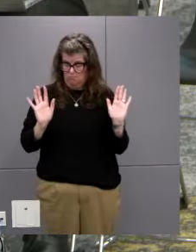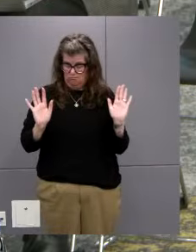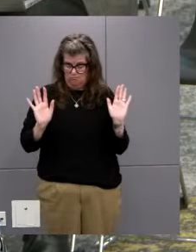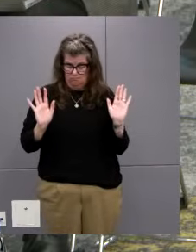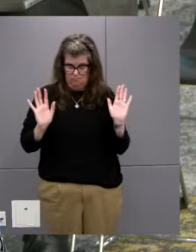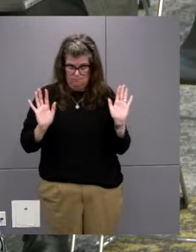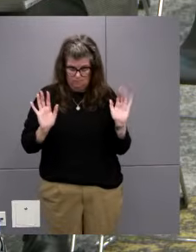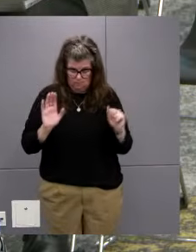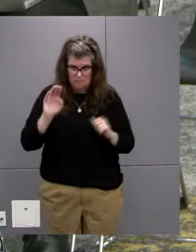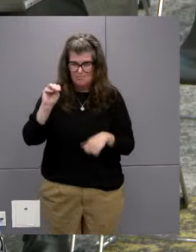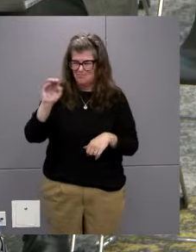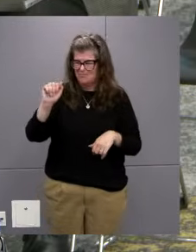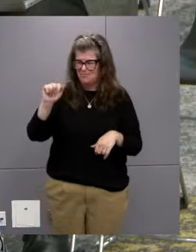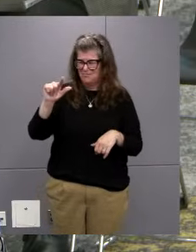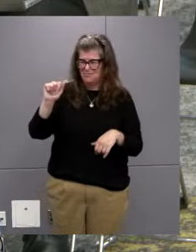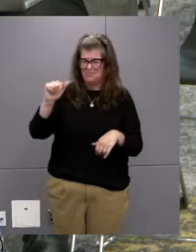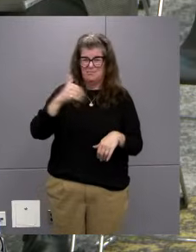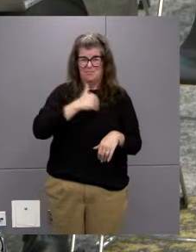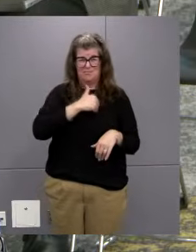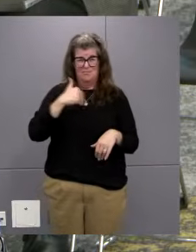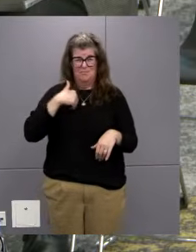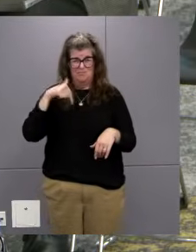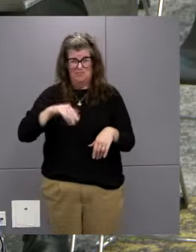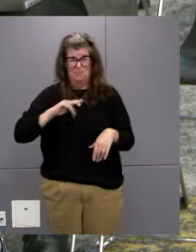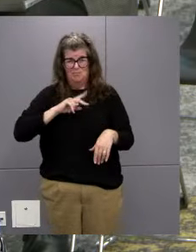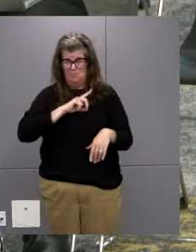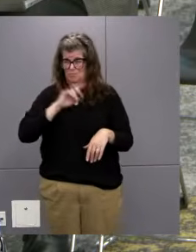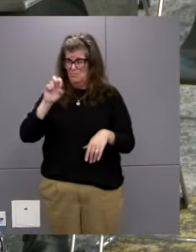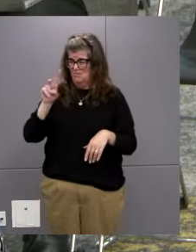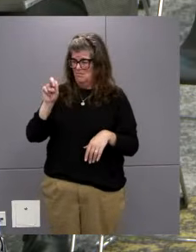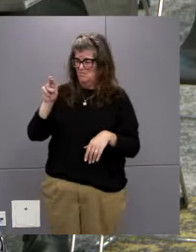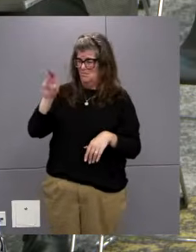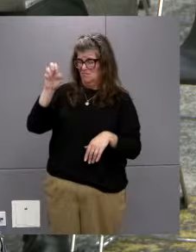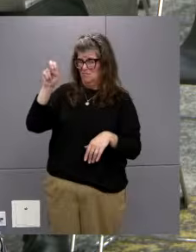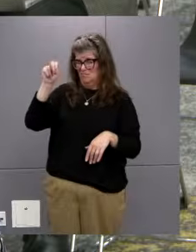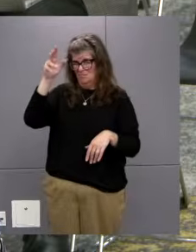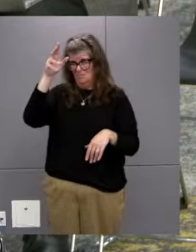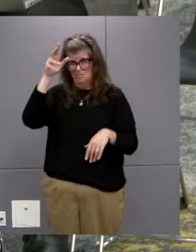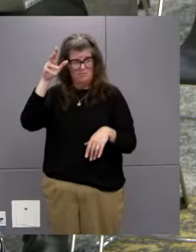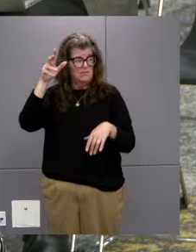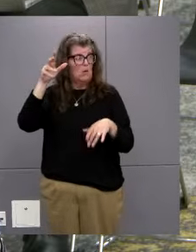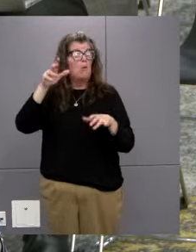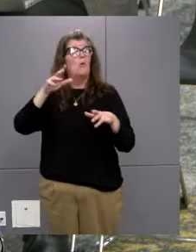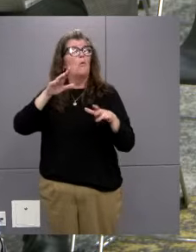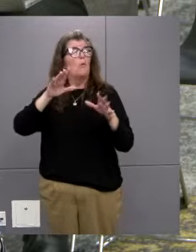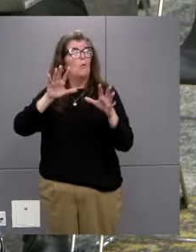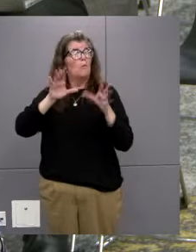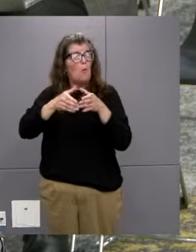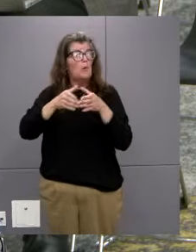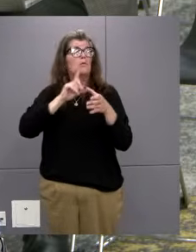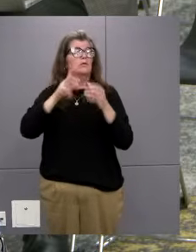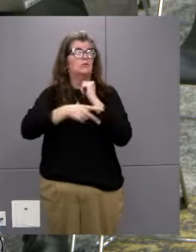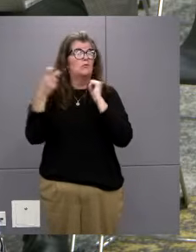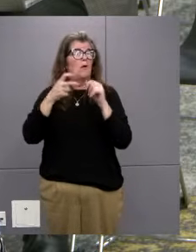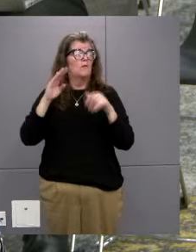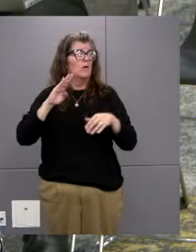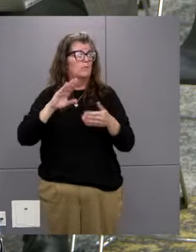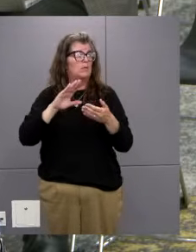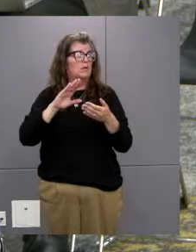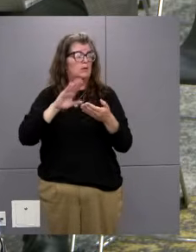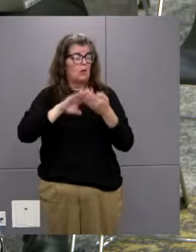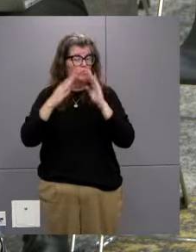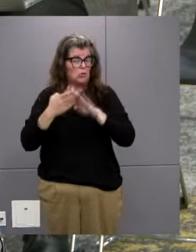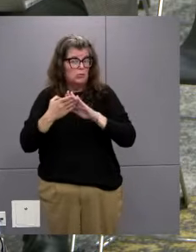The MAGA members of this board and the previous Everman-led board stole from the community. You violated all ethical principles